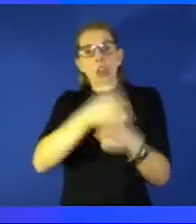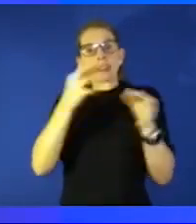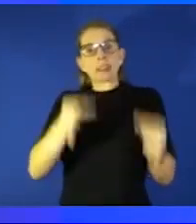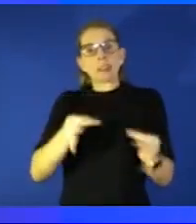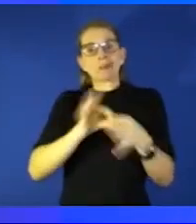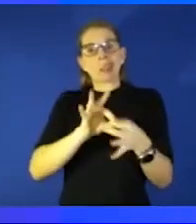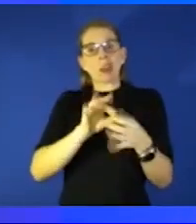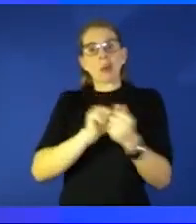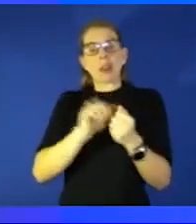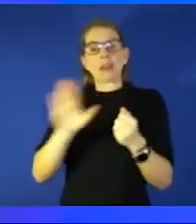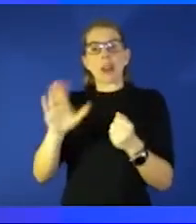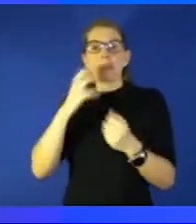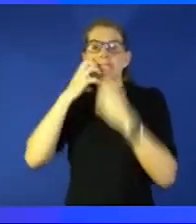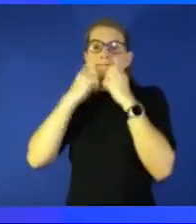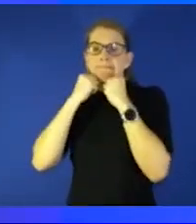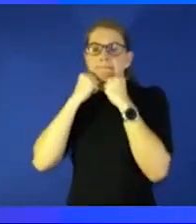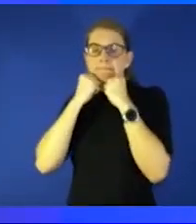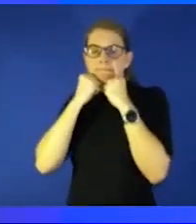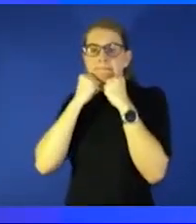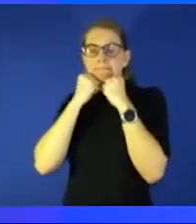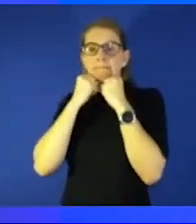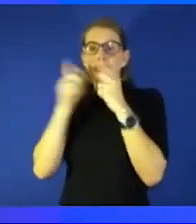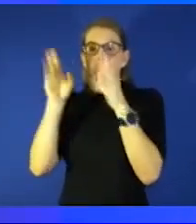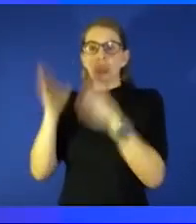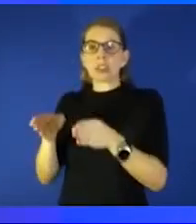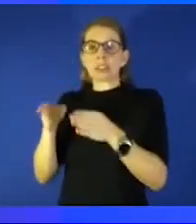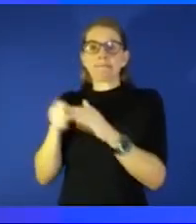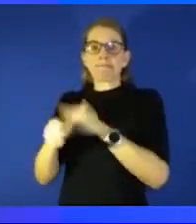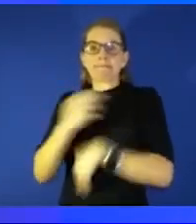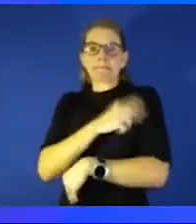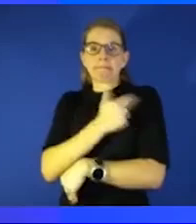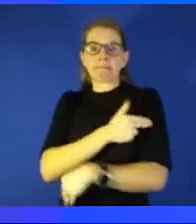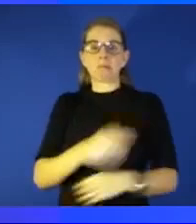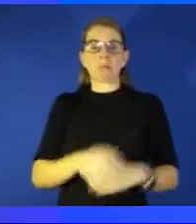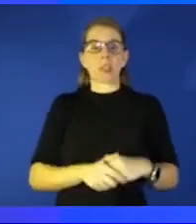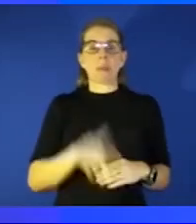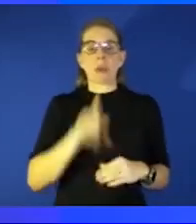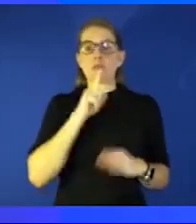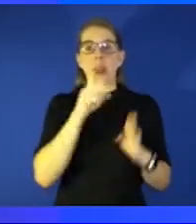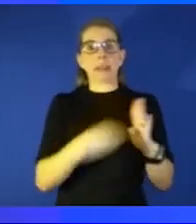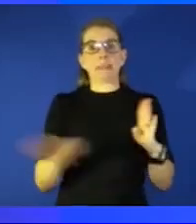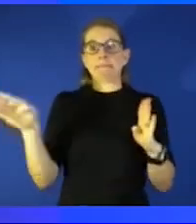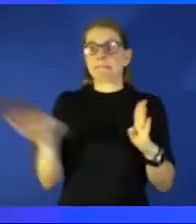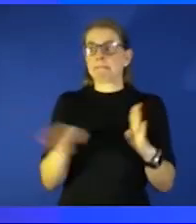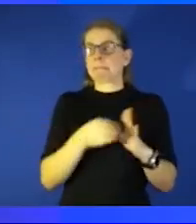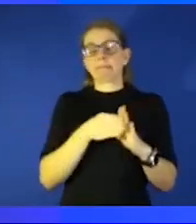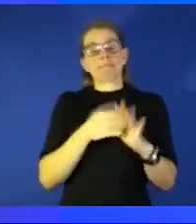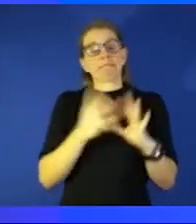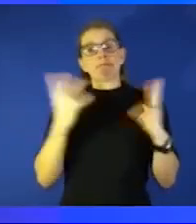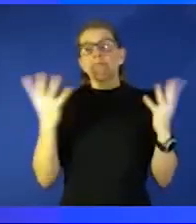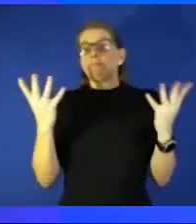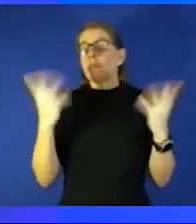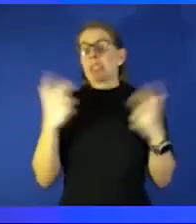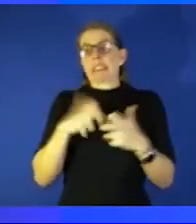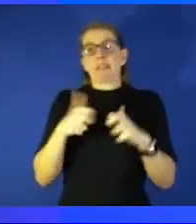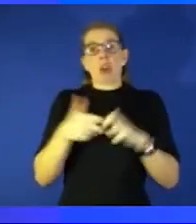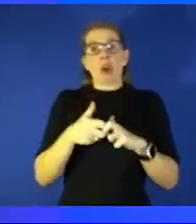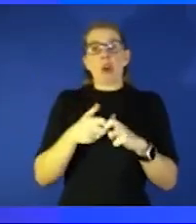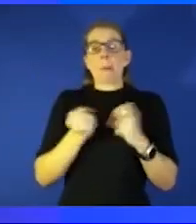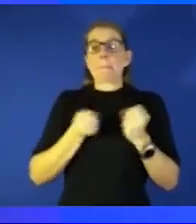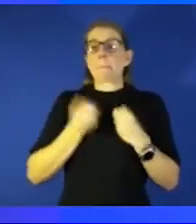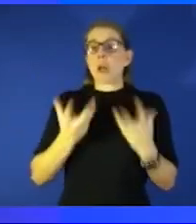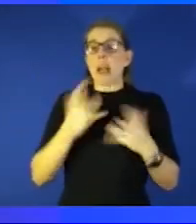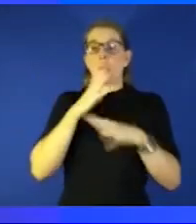loved ones so um I think across the board I mean this looks a little difficult right now I think burnout is across the board um